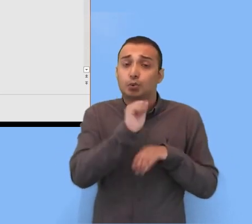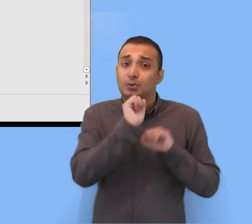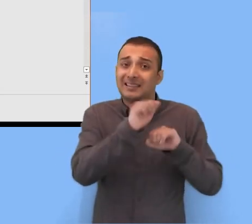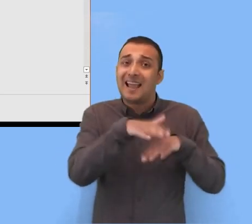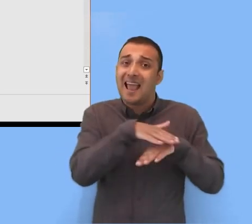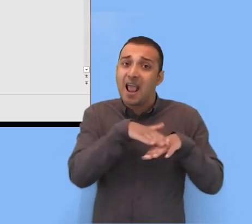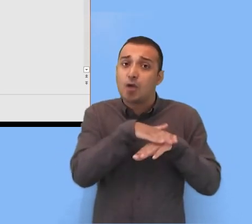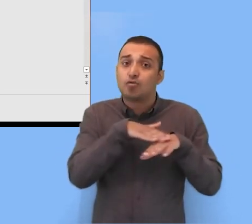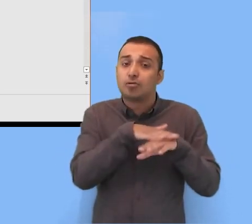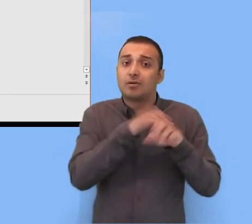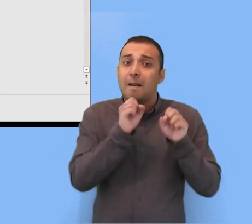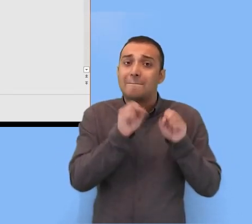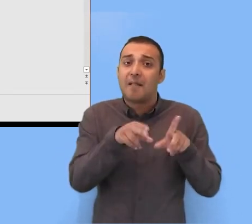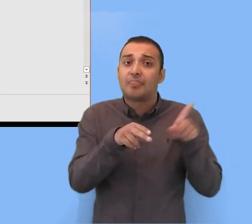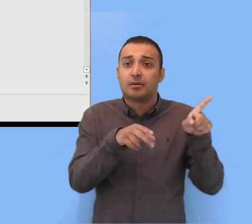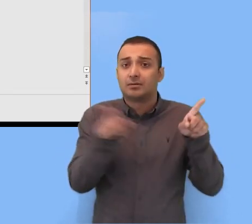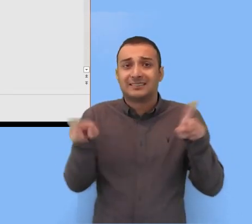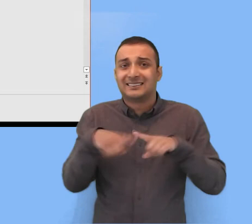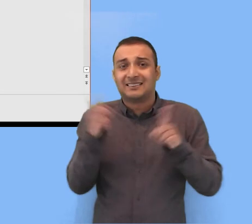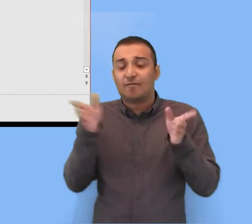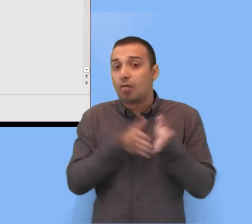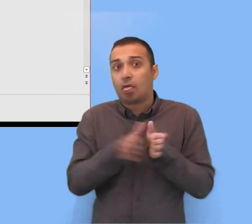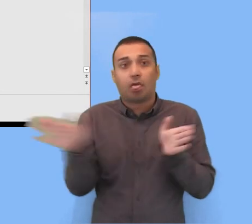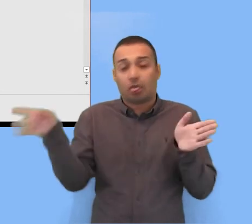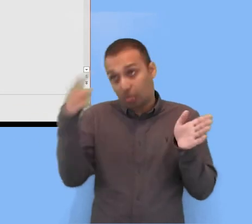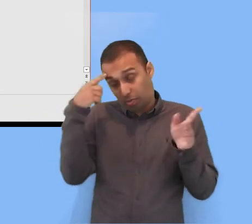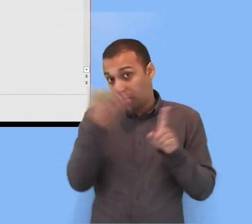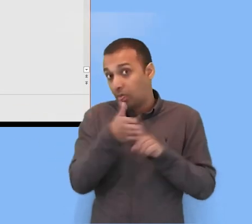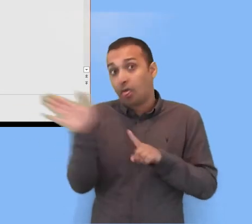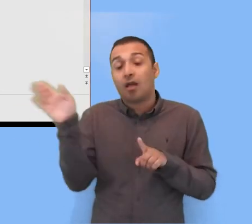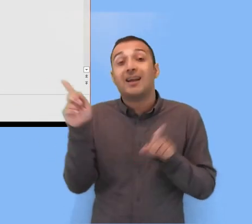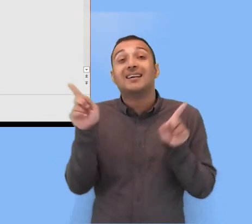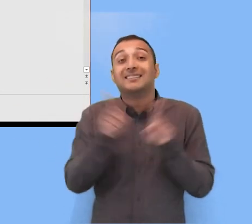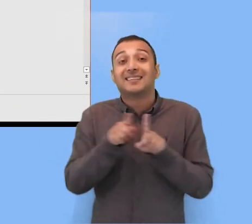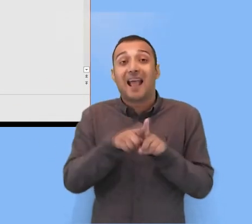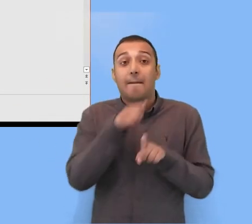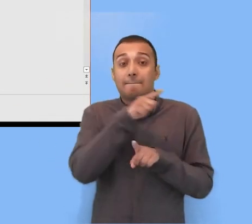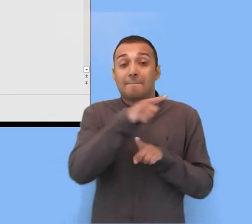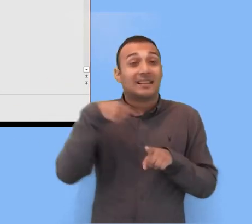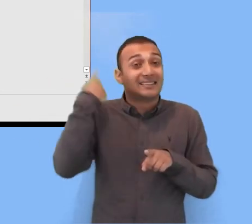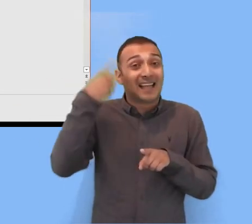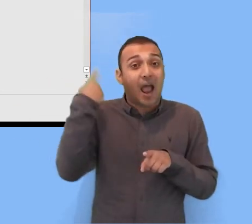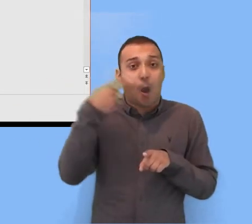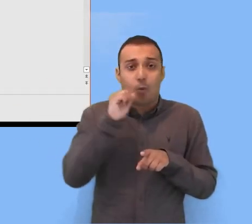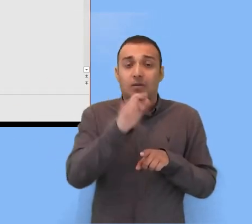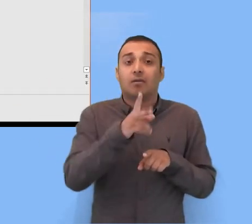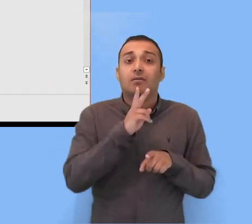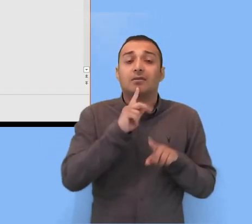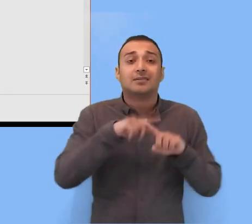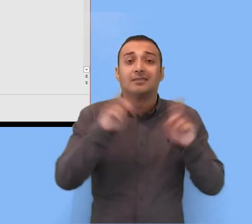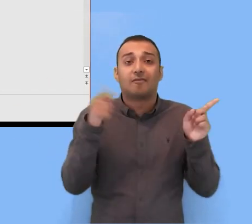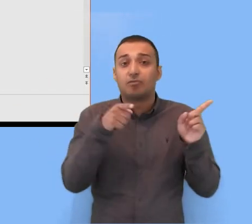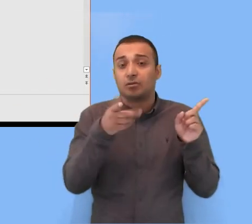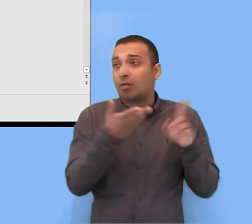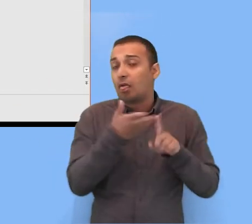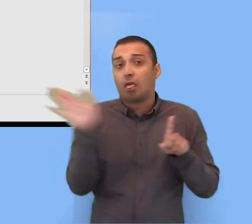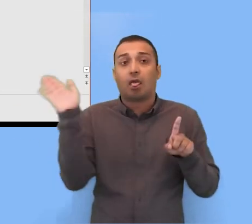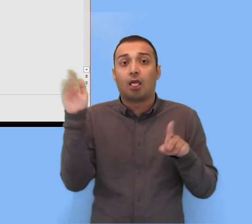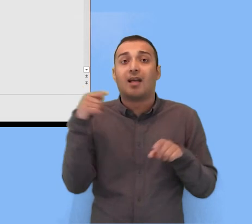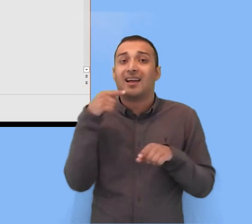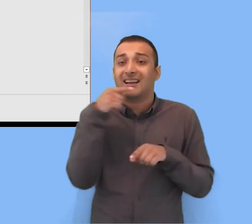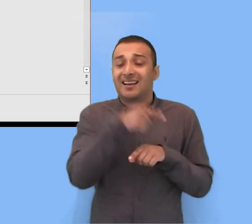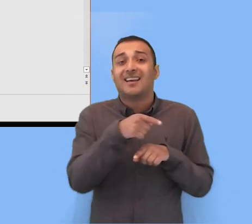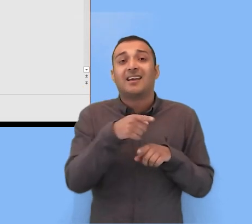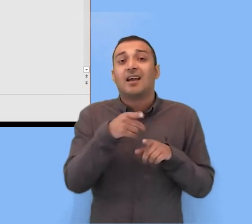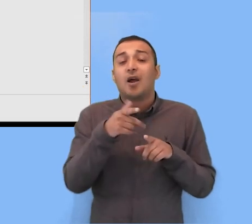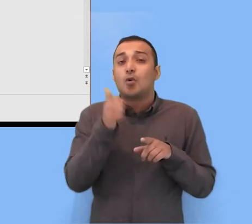tried doing sounds with her as it wasn't proper phonics. He used the old method of saying the alphabet, like how